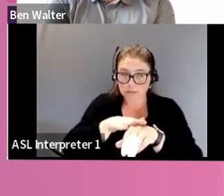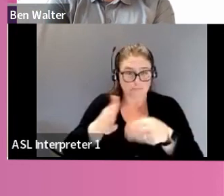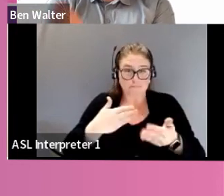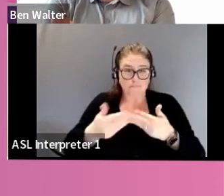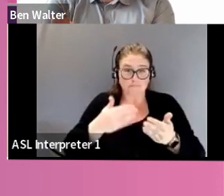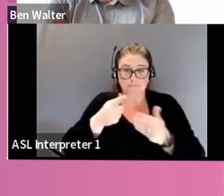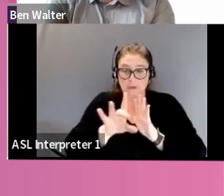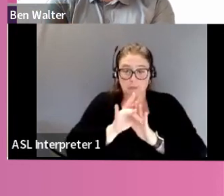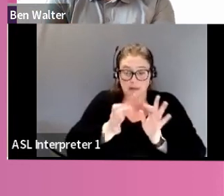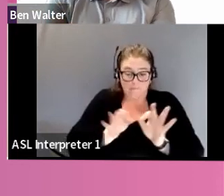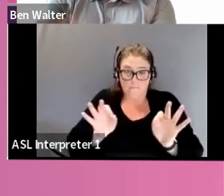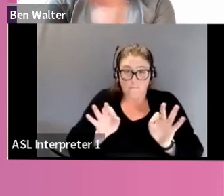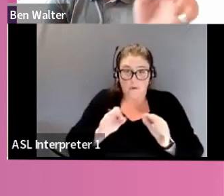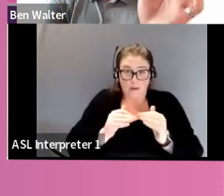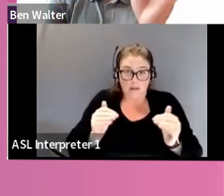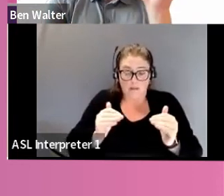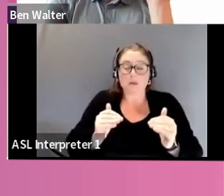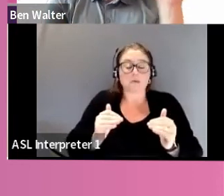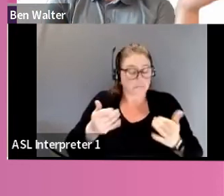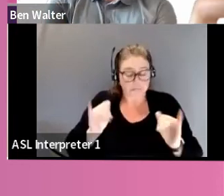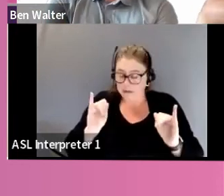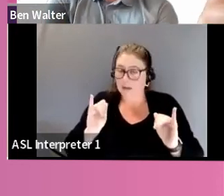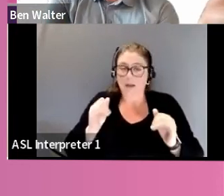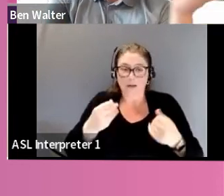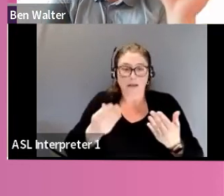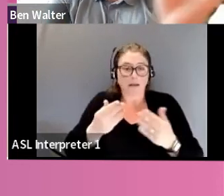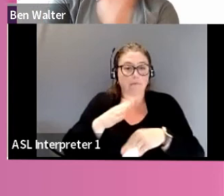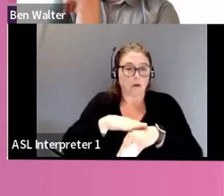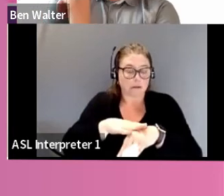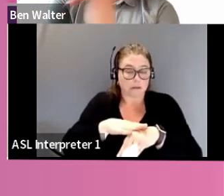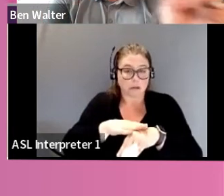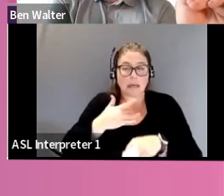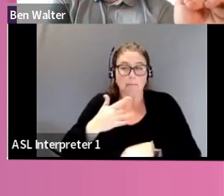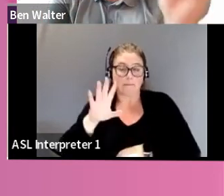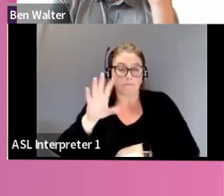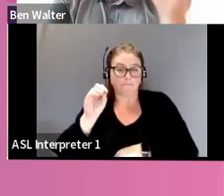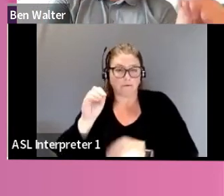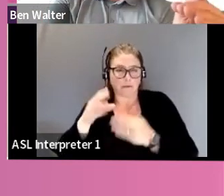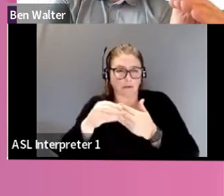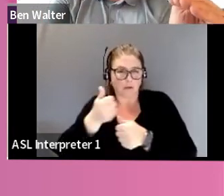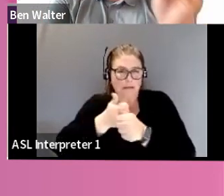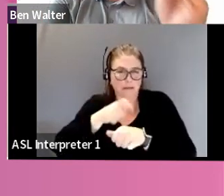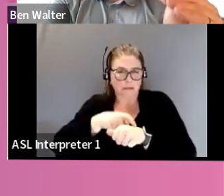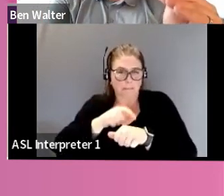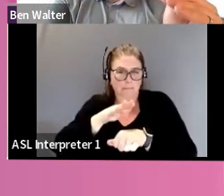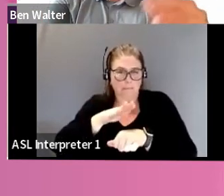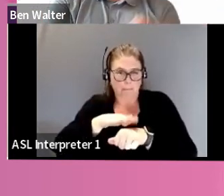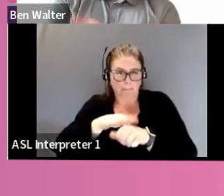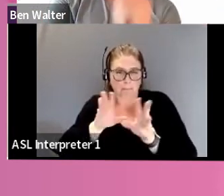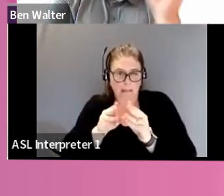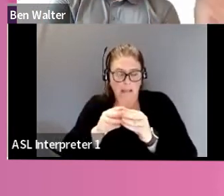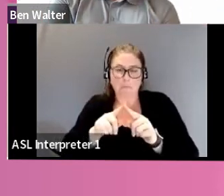tier, right? So just that free tier, our consultations are typically $50 a call, but you'll get it completely free when you have that code on your